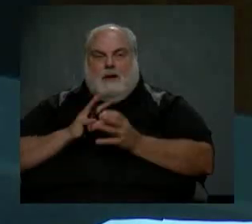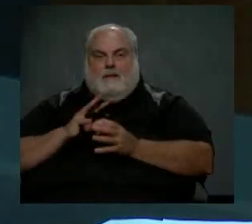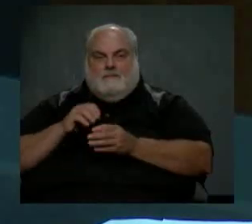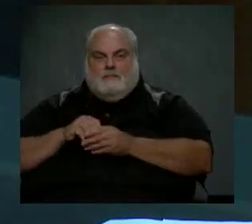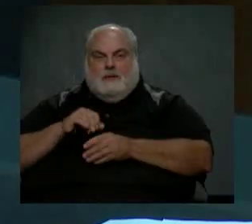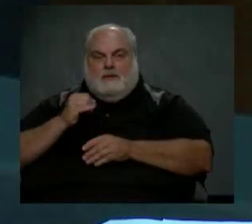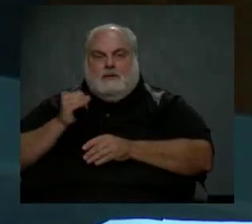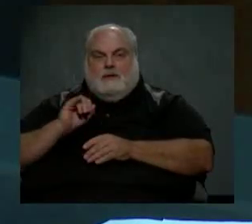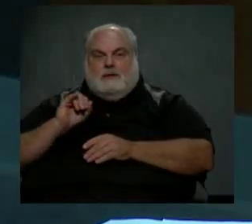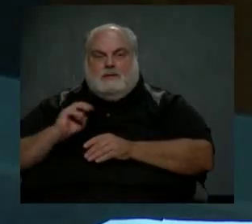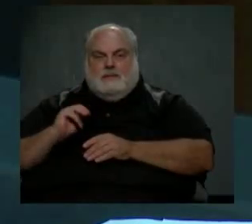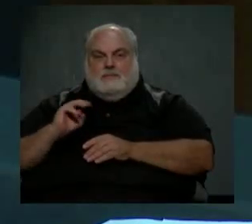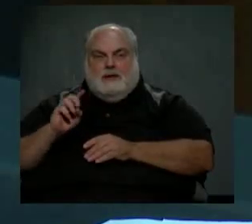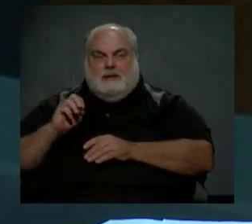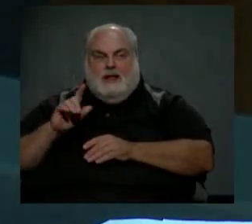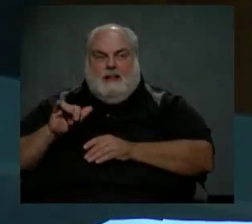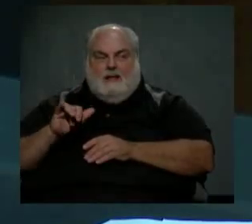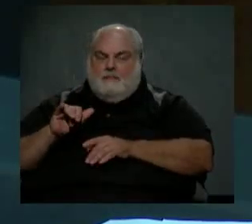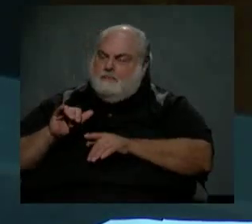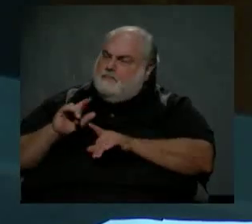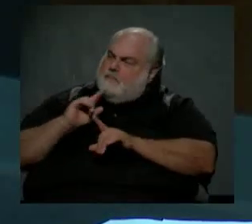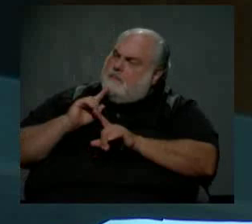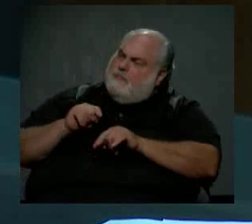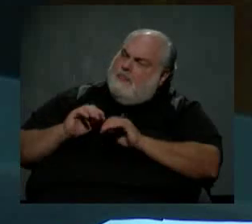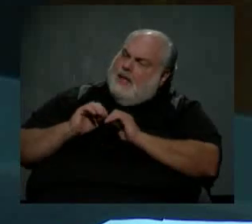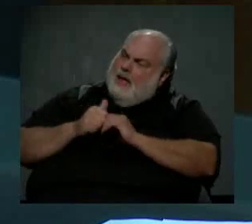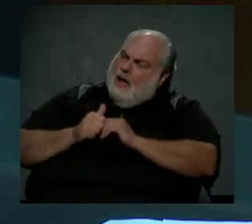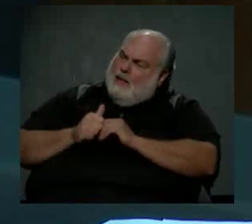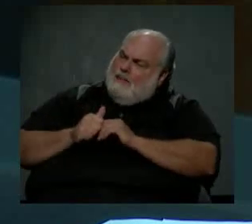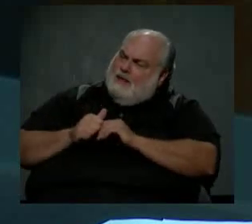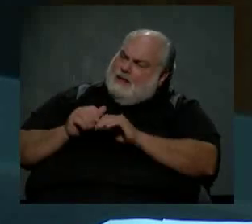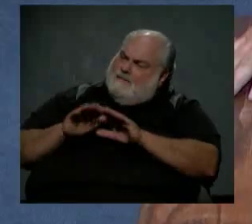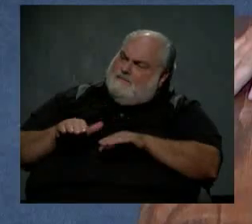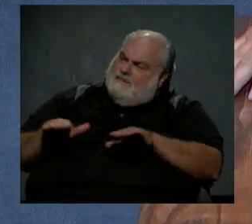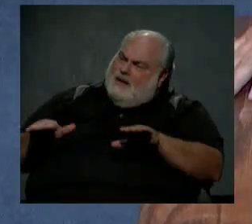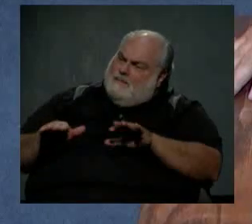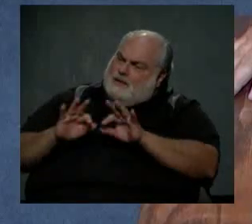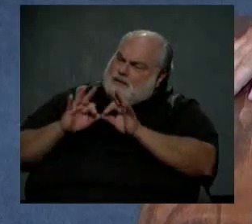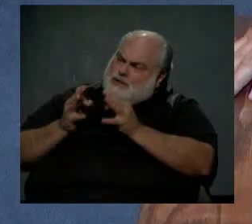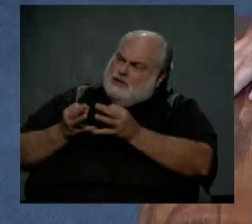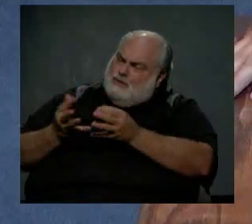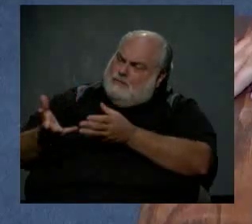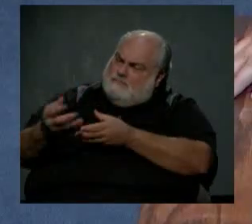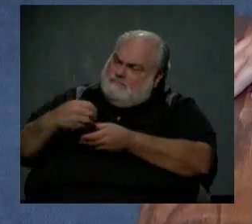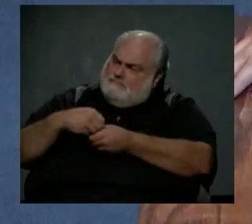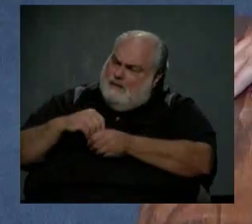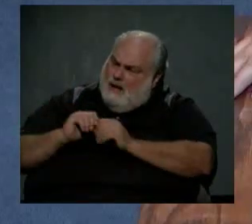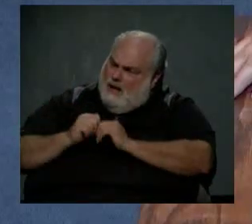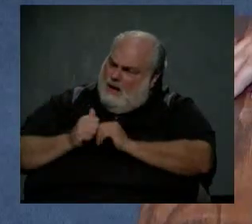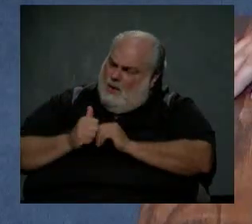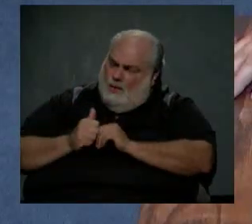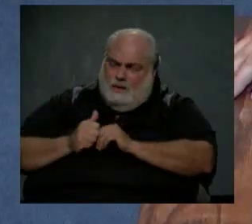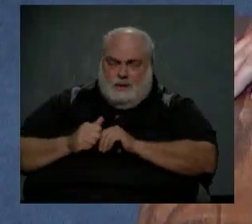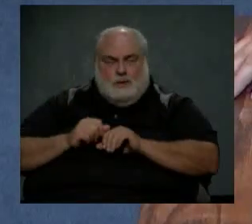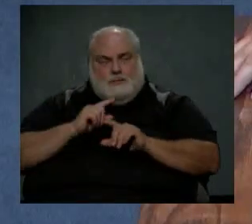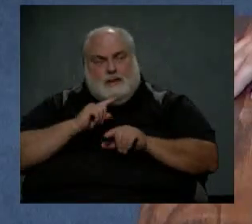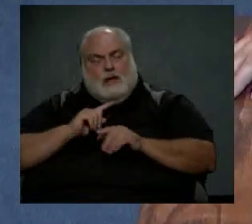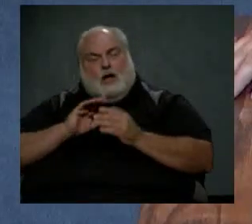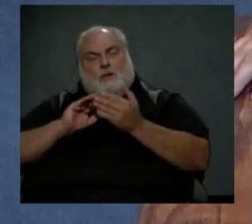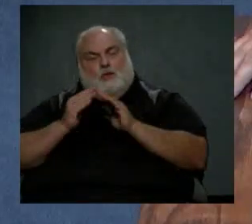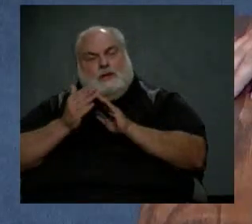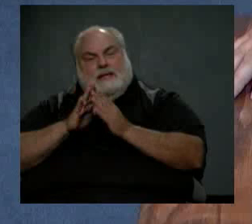at the Jim Daly Center. How do you plan on working this families or the children into that center? It will be similar to a community